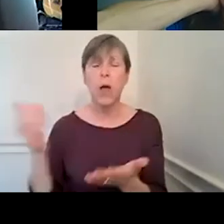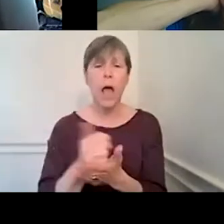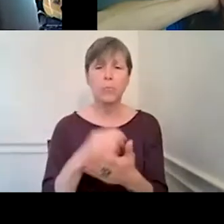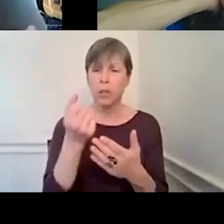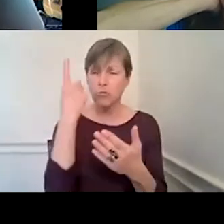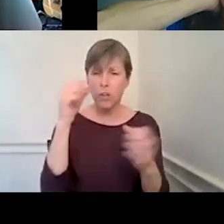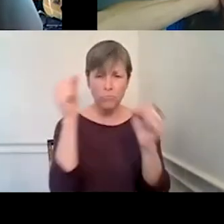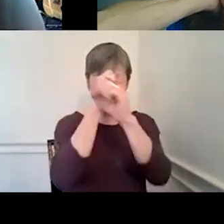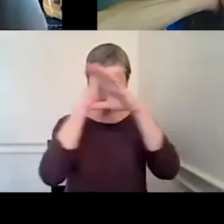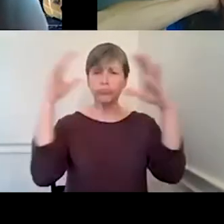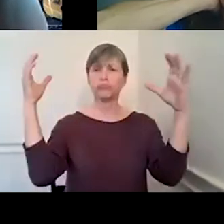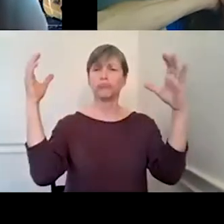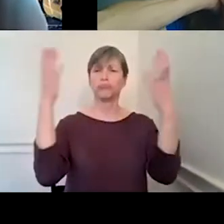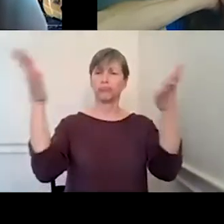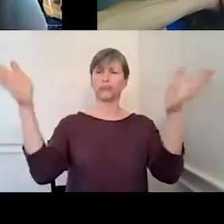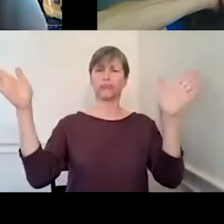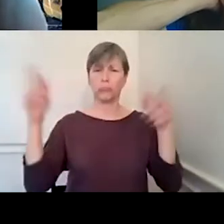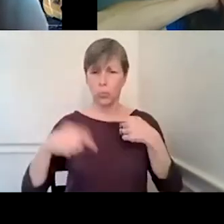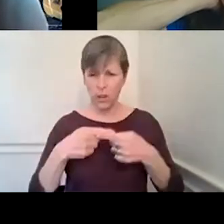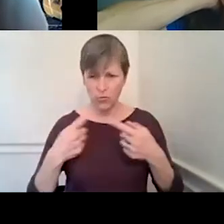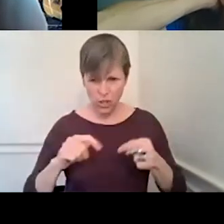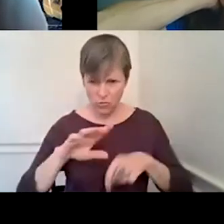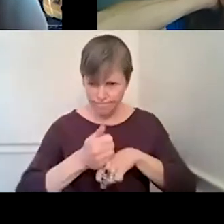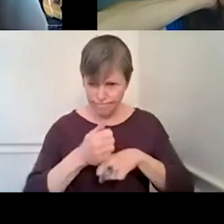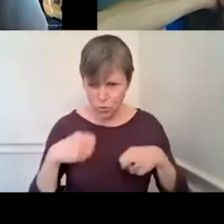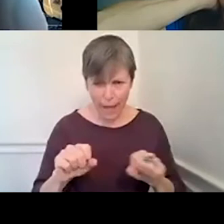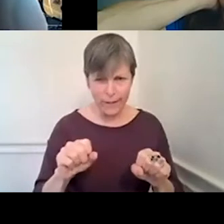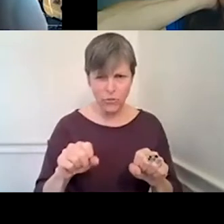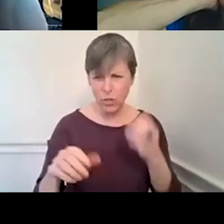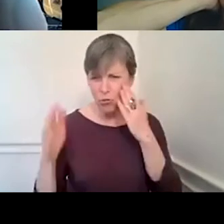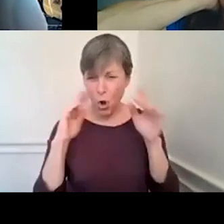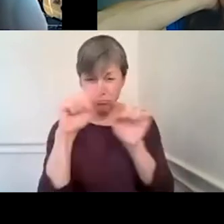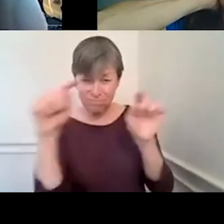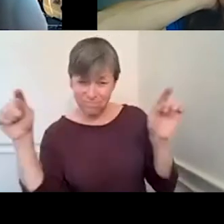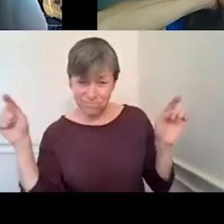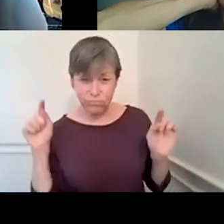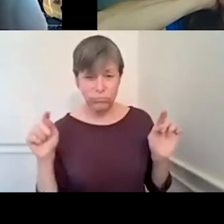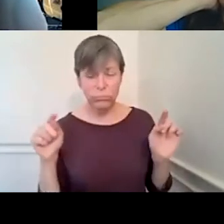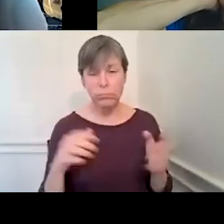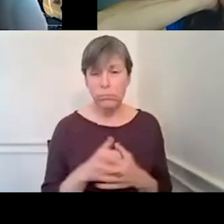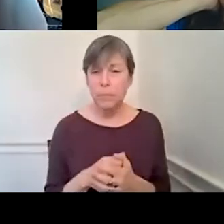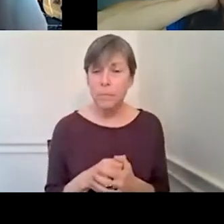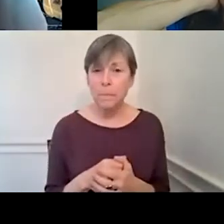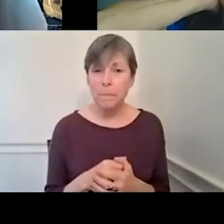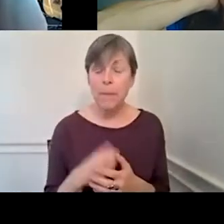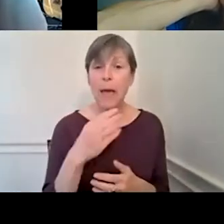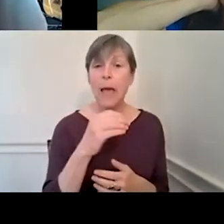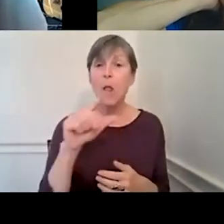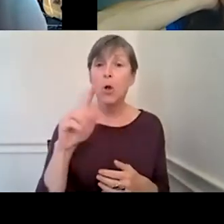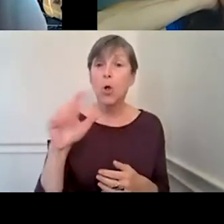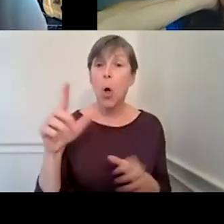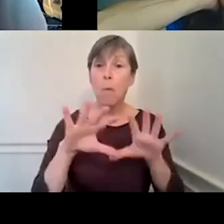developing strategy. And I would also say that the global